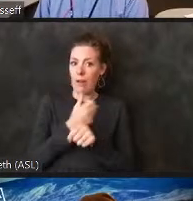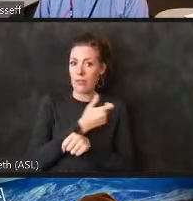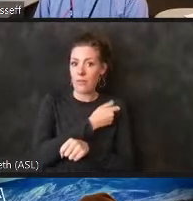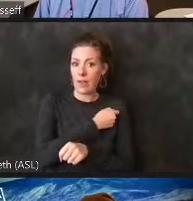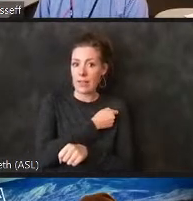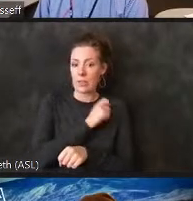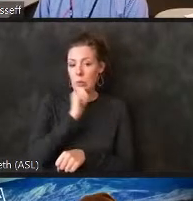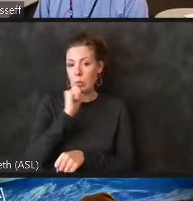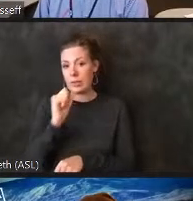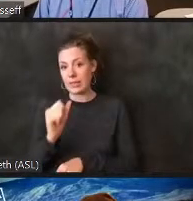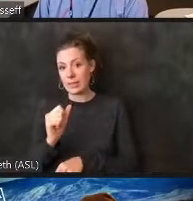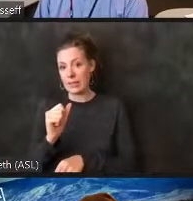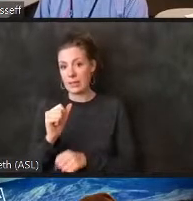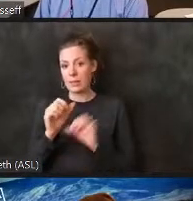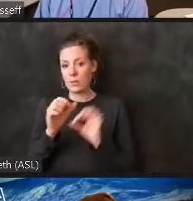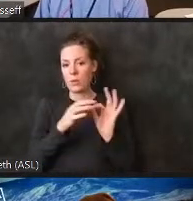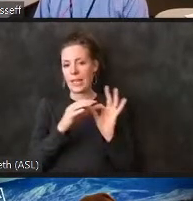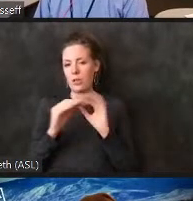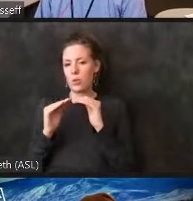cuidando